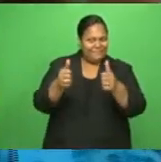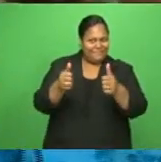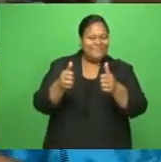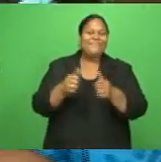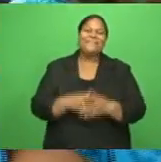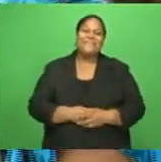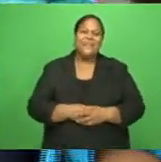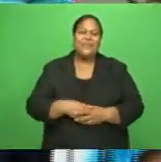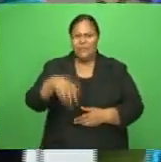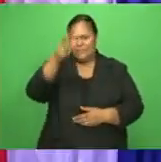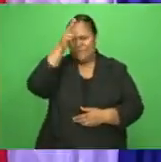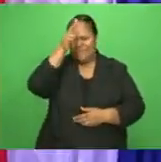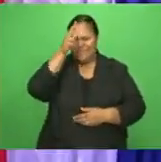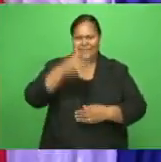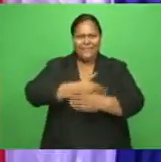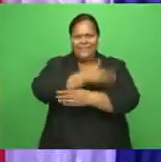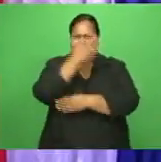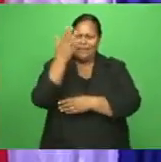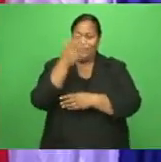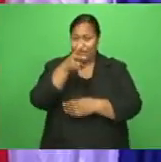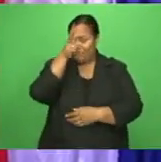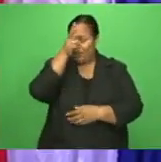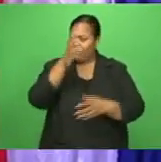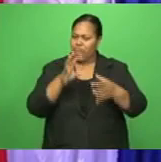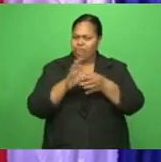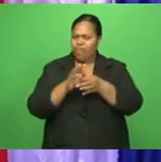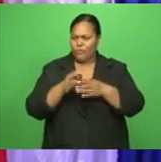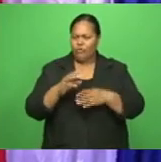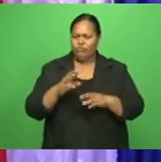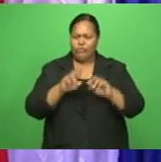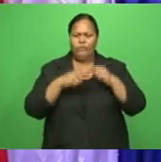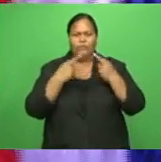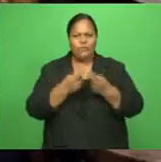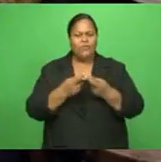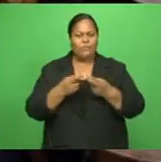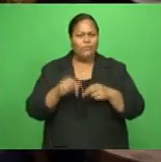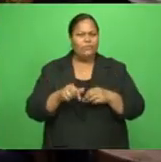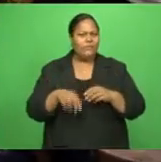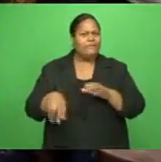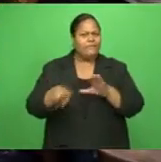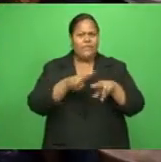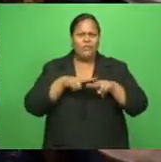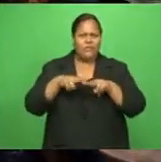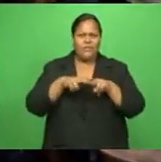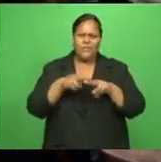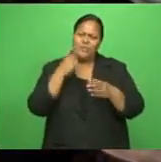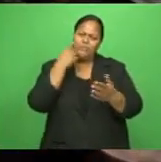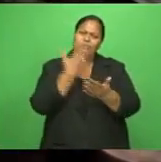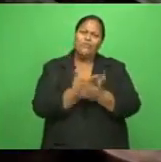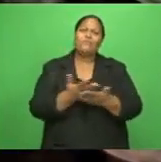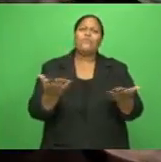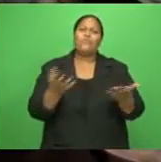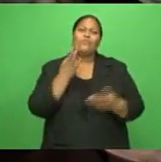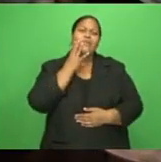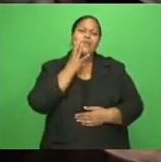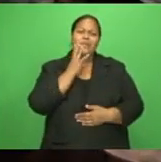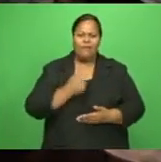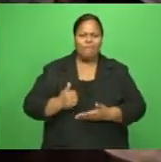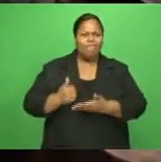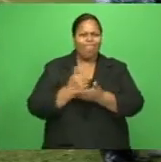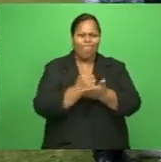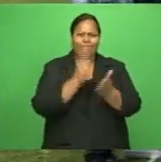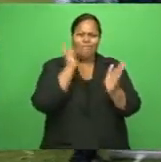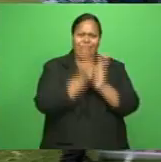France has a healthy relationship with Fiji. This, he says, was evident in their quick response to assist the aftermath of Tropical Cyclone